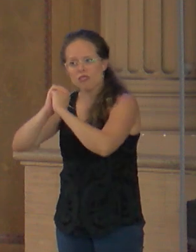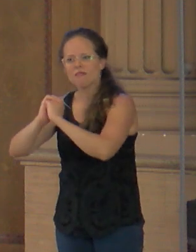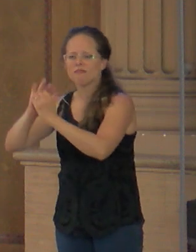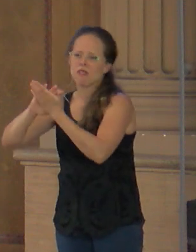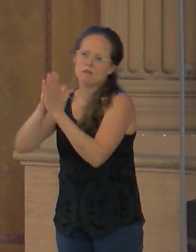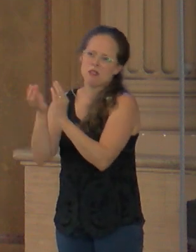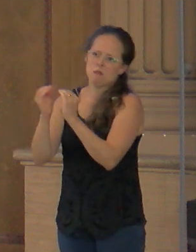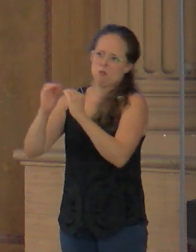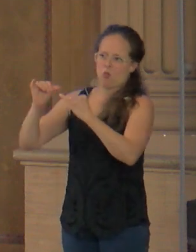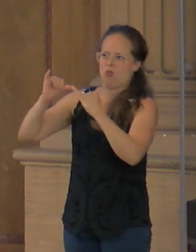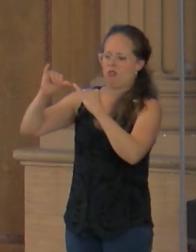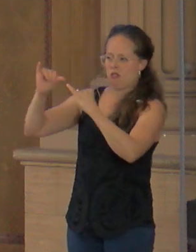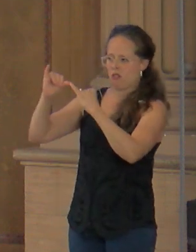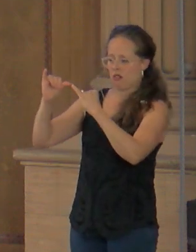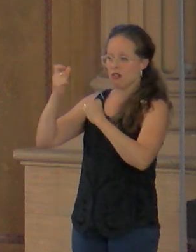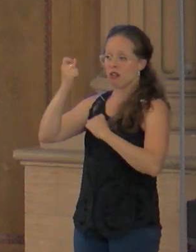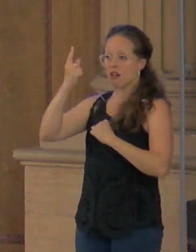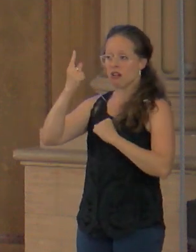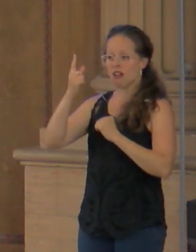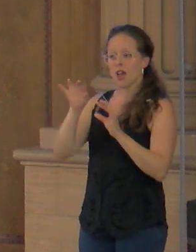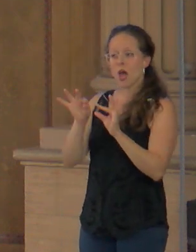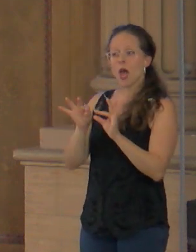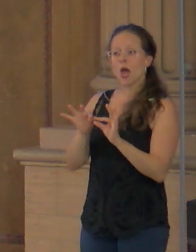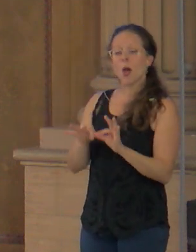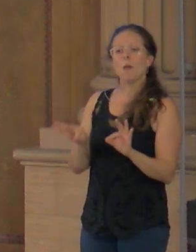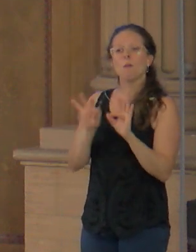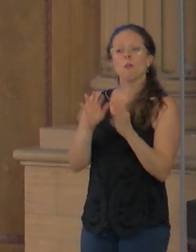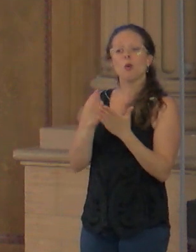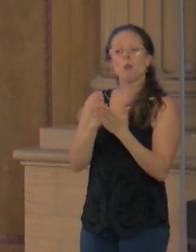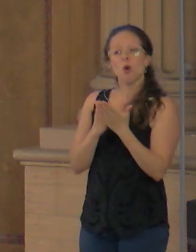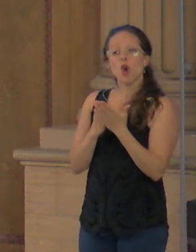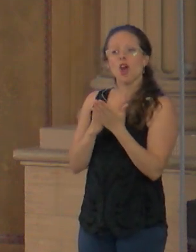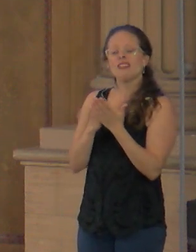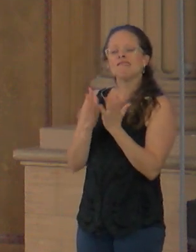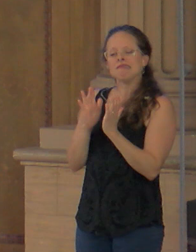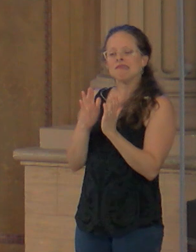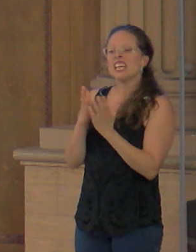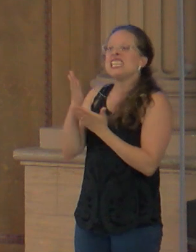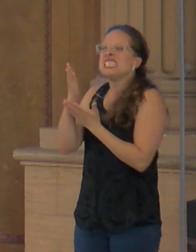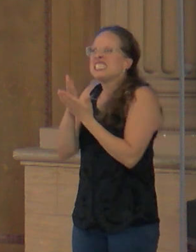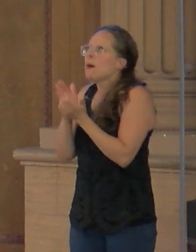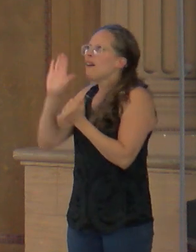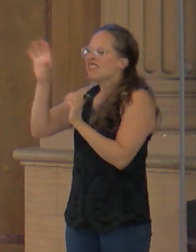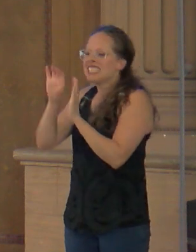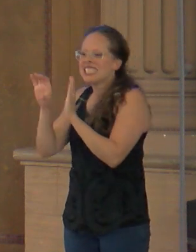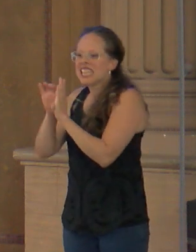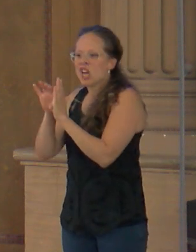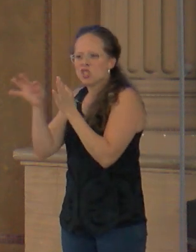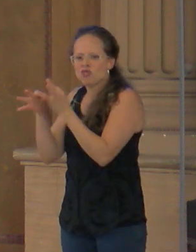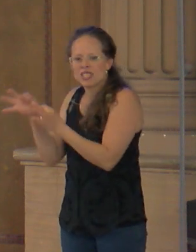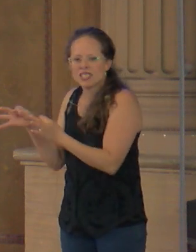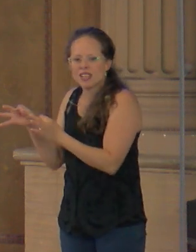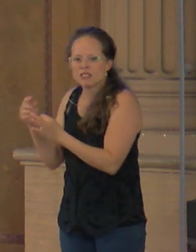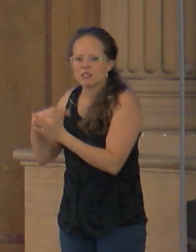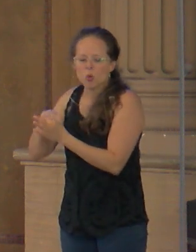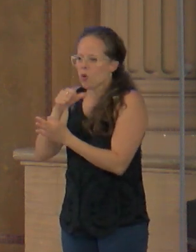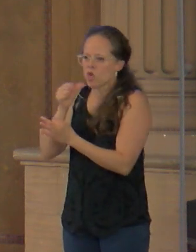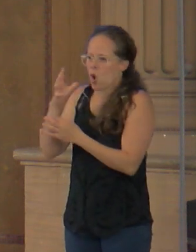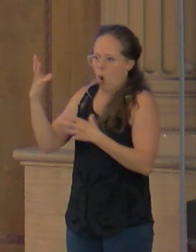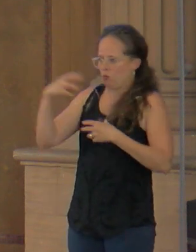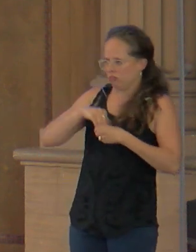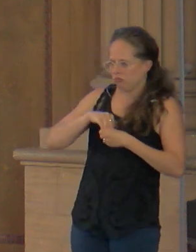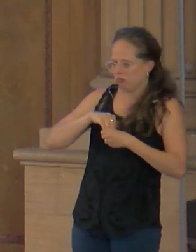now there's an important caveat to that some of what God is like, we will never become. We don't become omnipotent